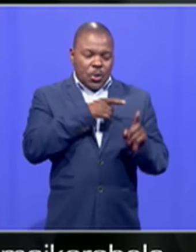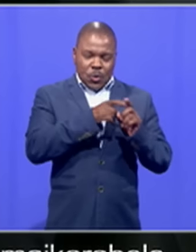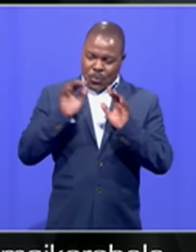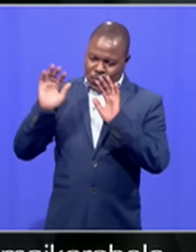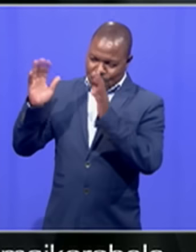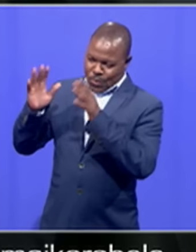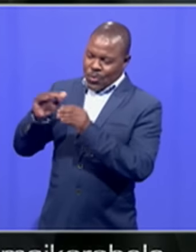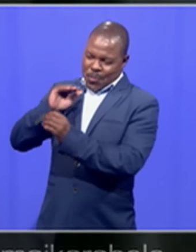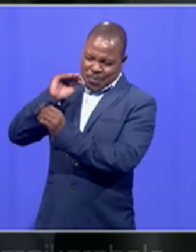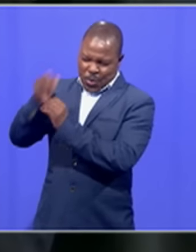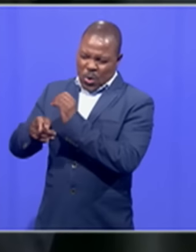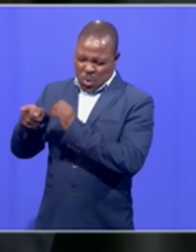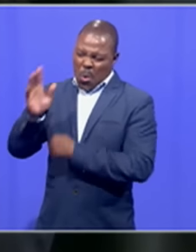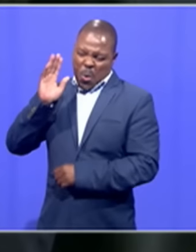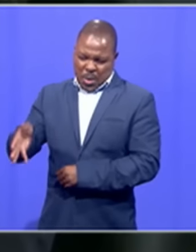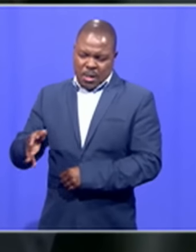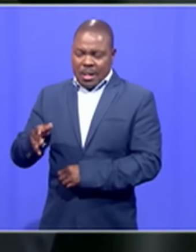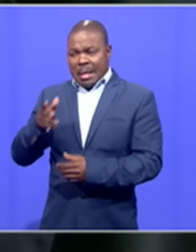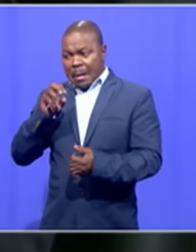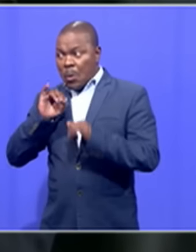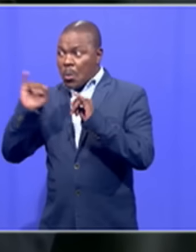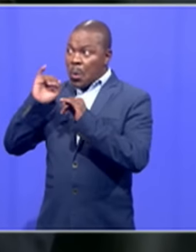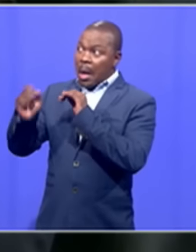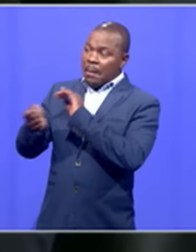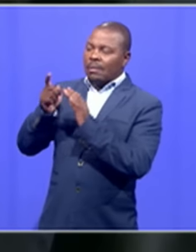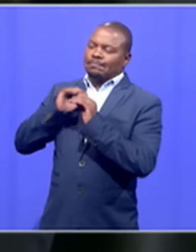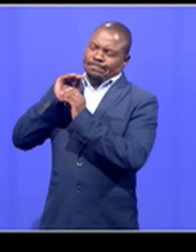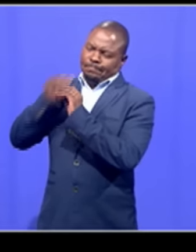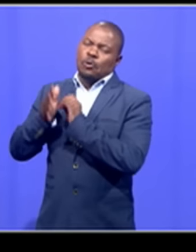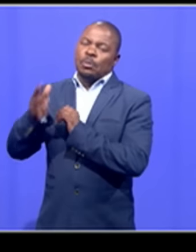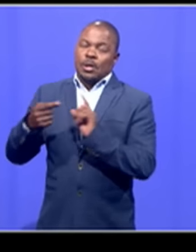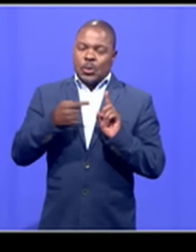tla mo šireletša ka mešego fela le ge bophelo bja gagwe bo ka ba kotsing.